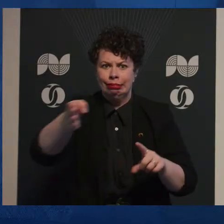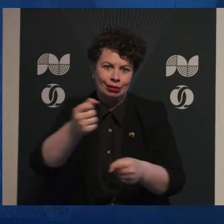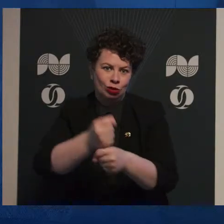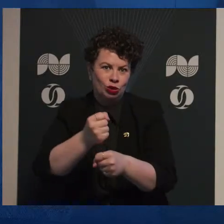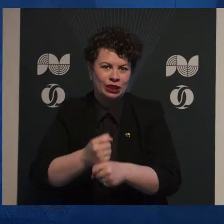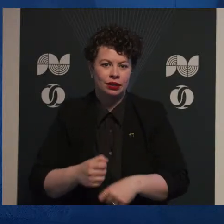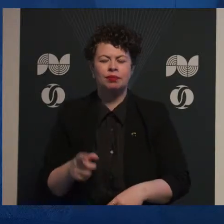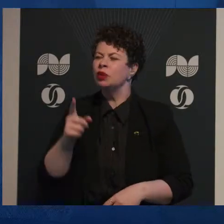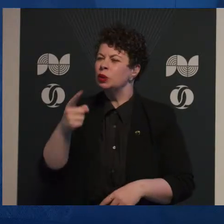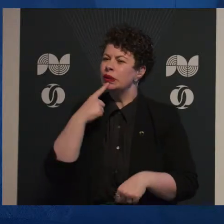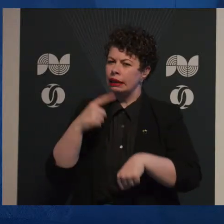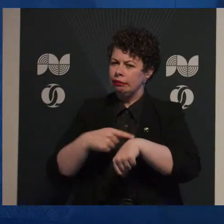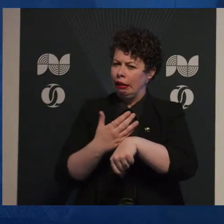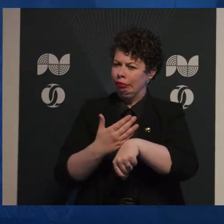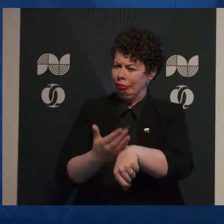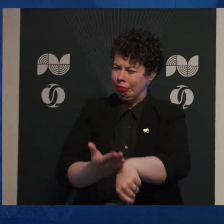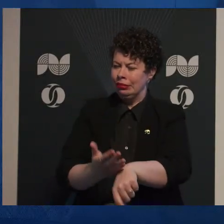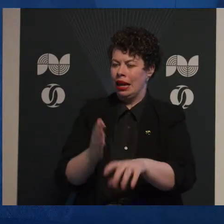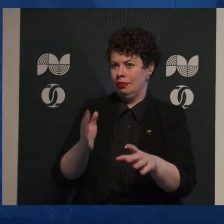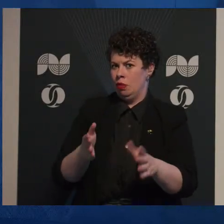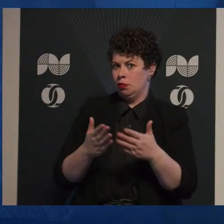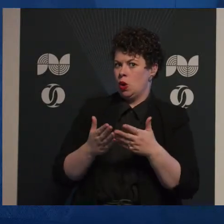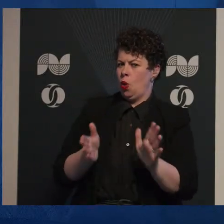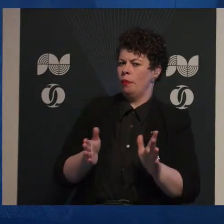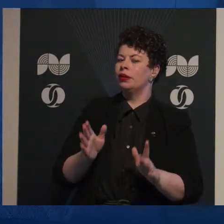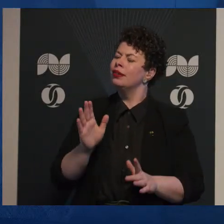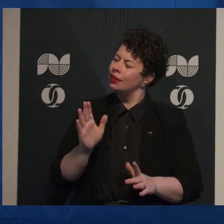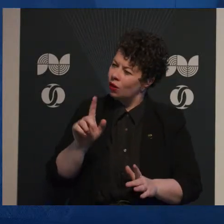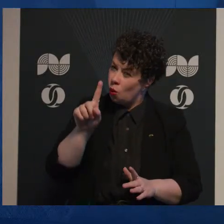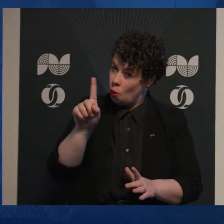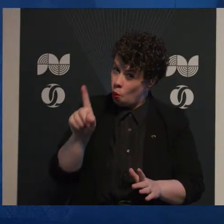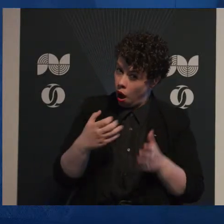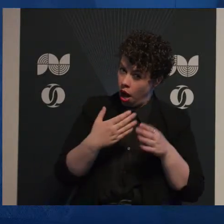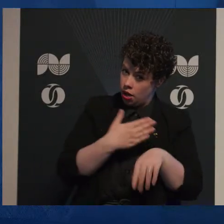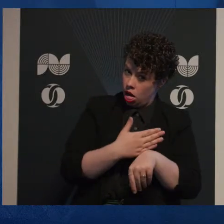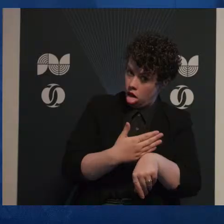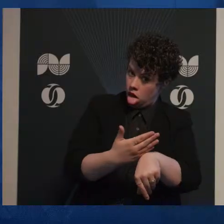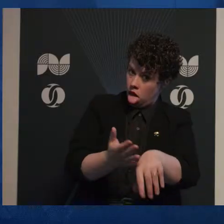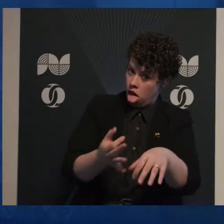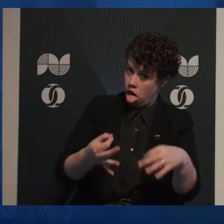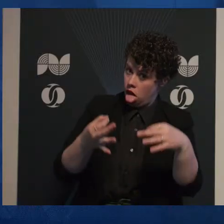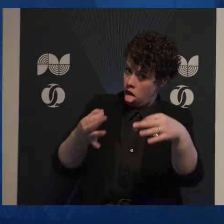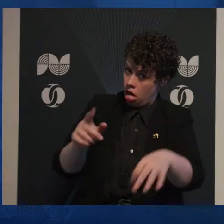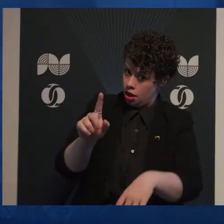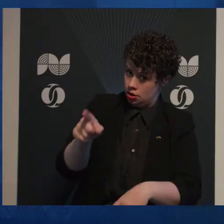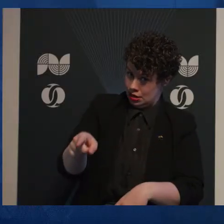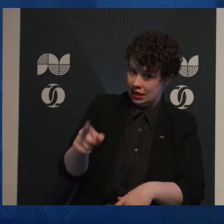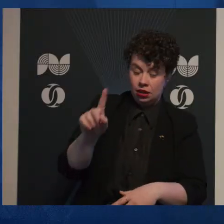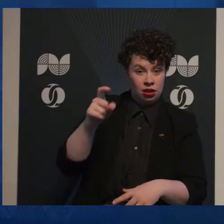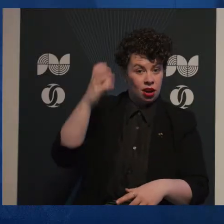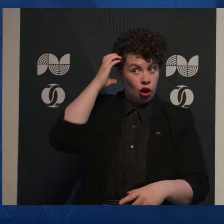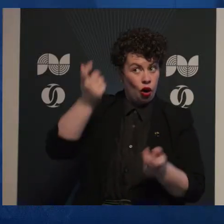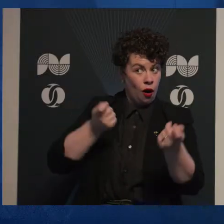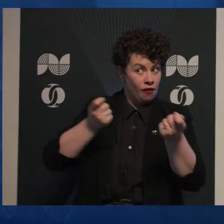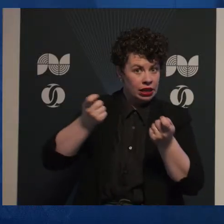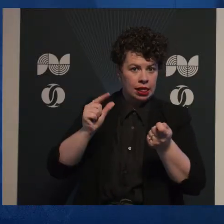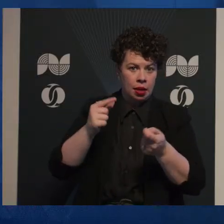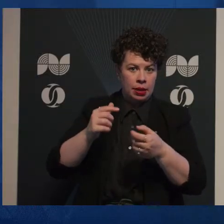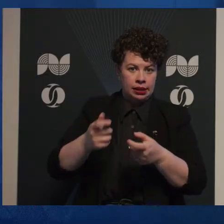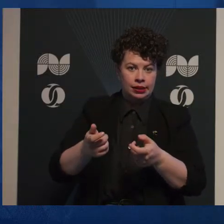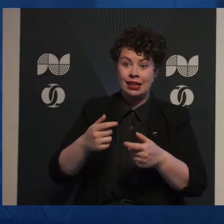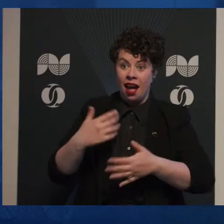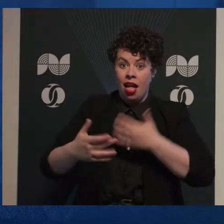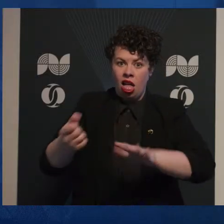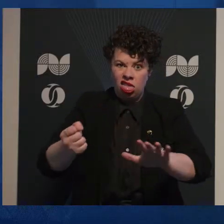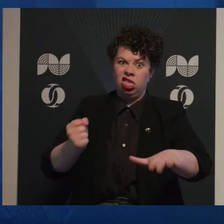are delays and you have to be open about that, what is the reason? Is it governance that's the reason why things don't get done as fast as possible? Is